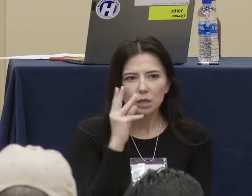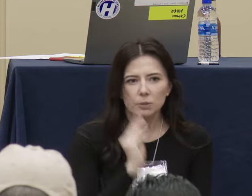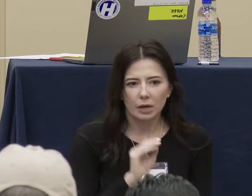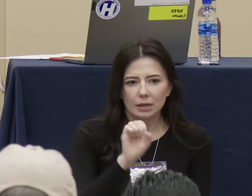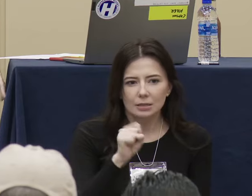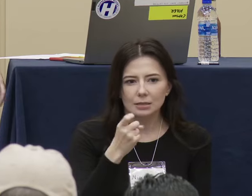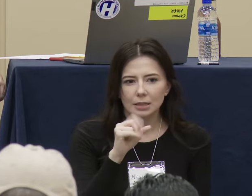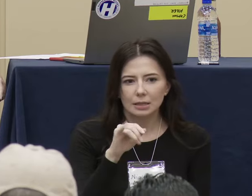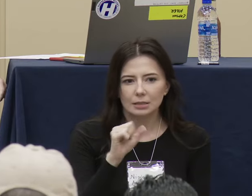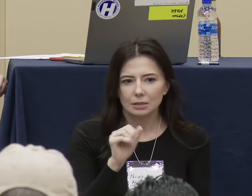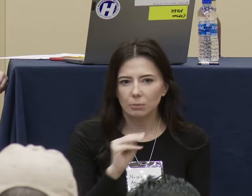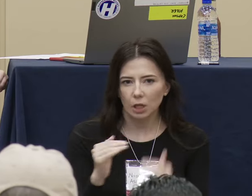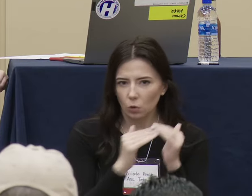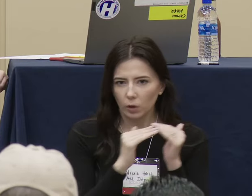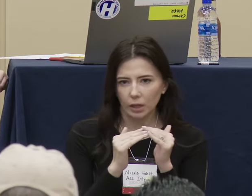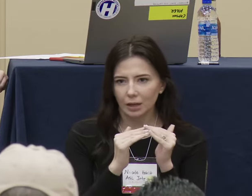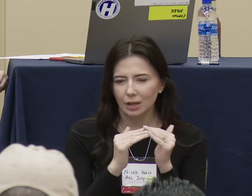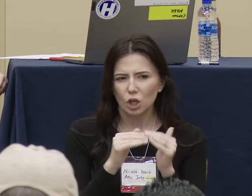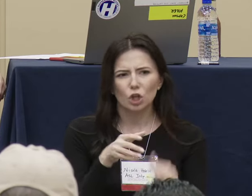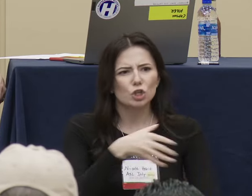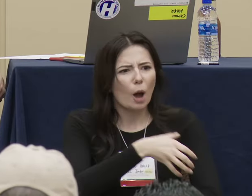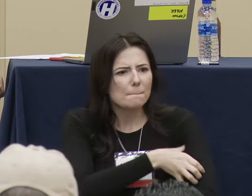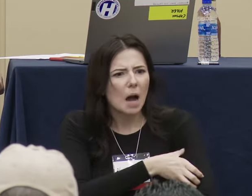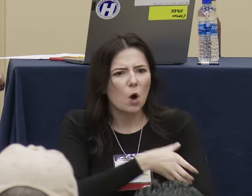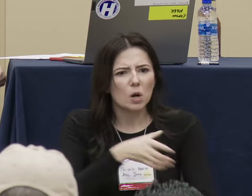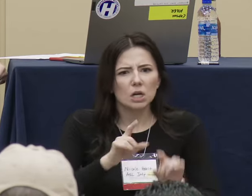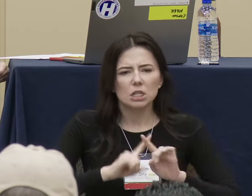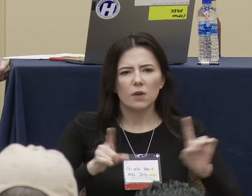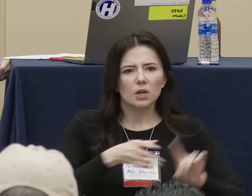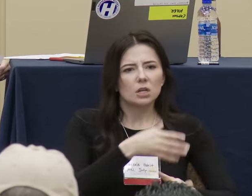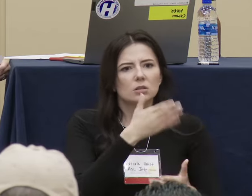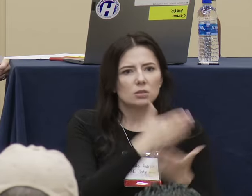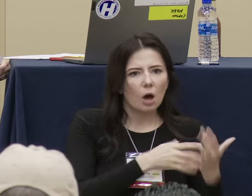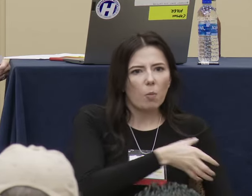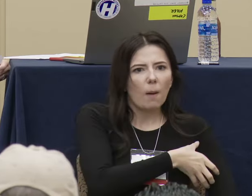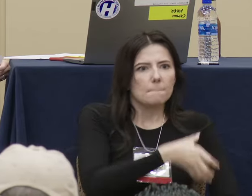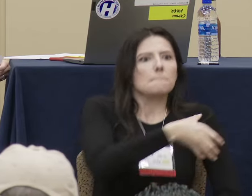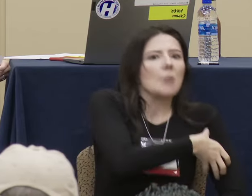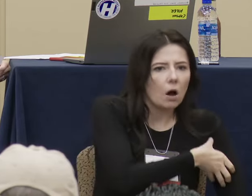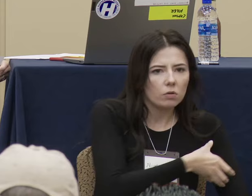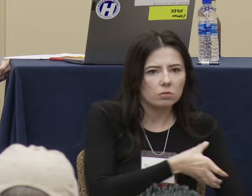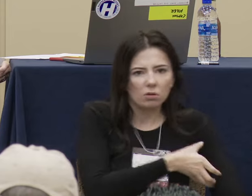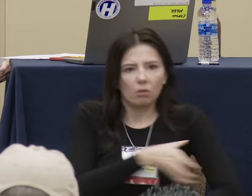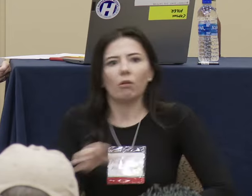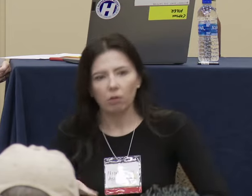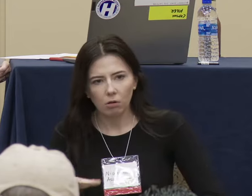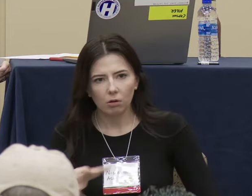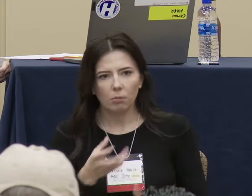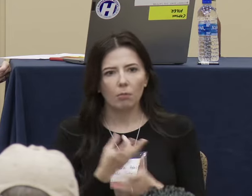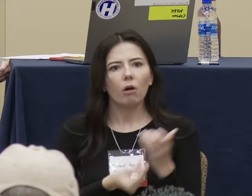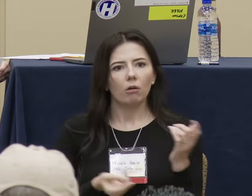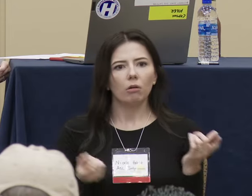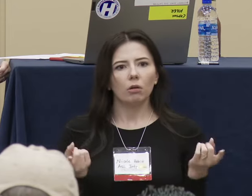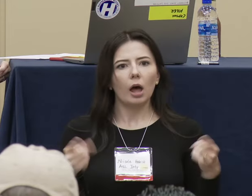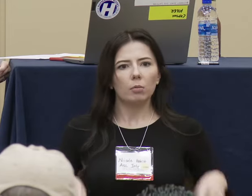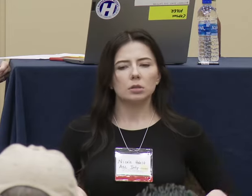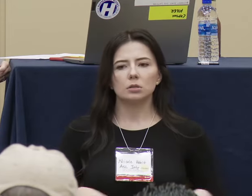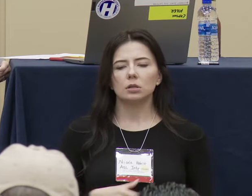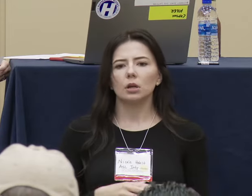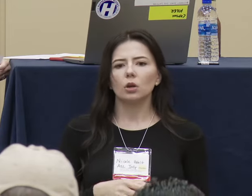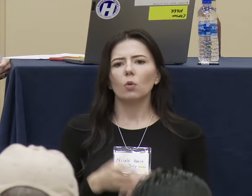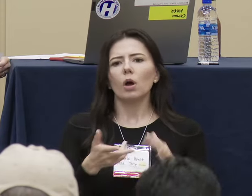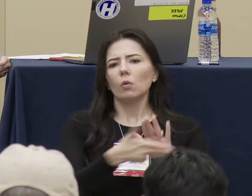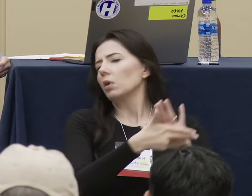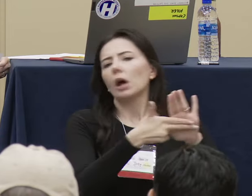power differential here. But what I wanted to really highlight here is that